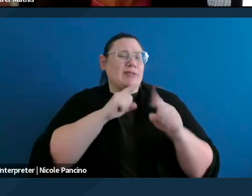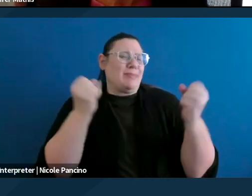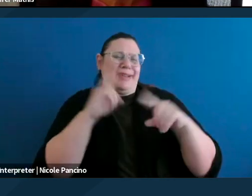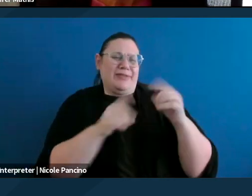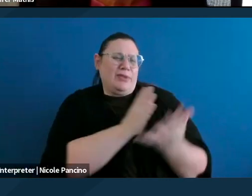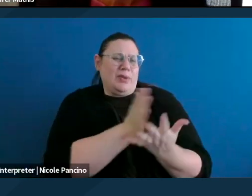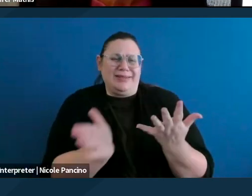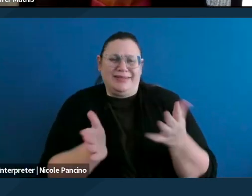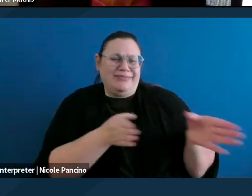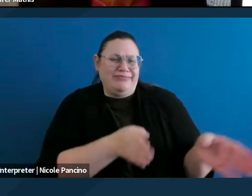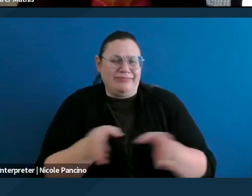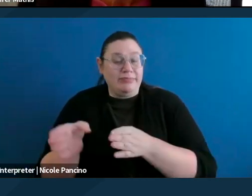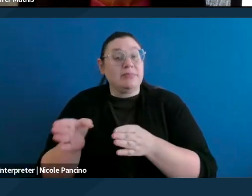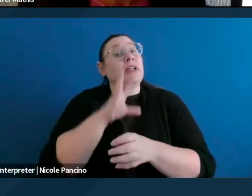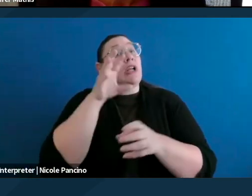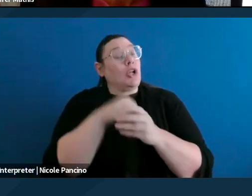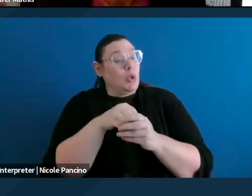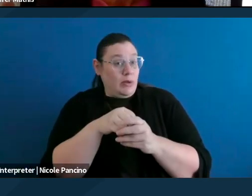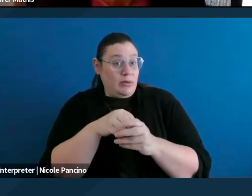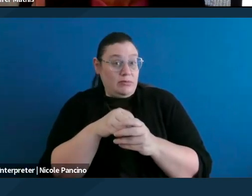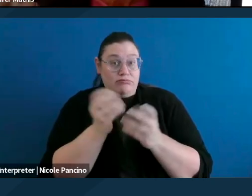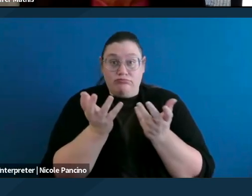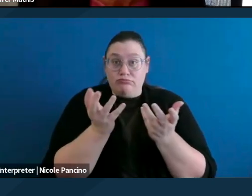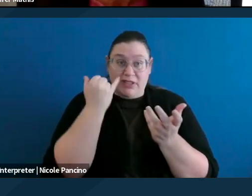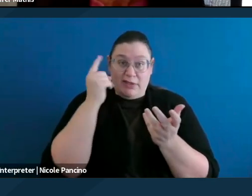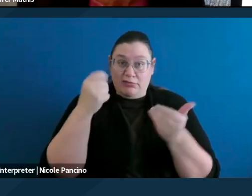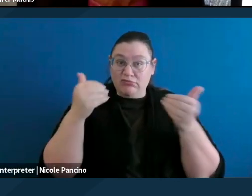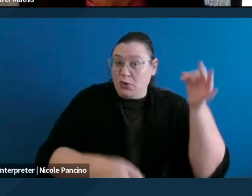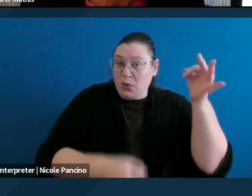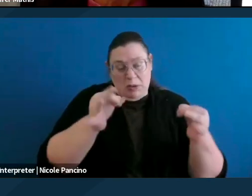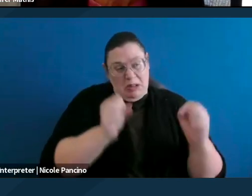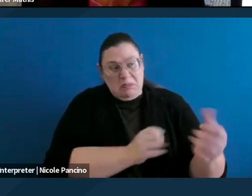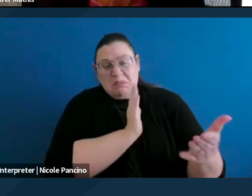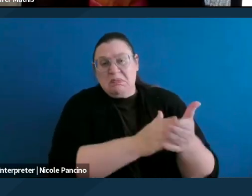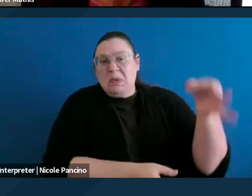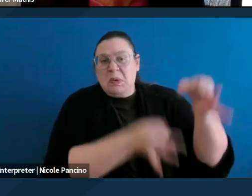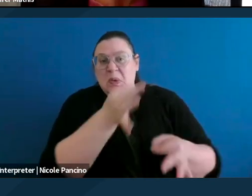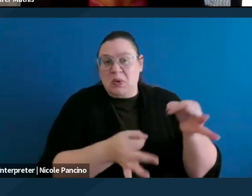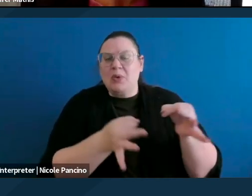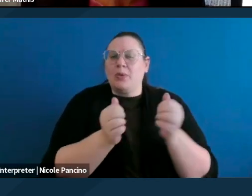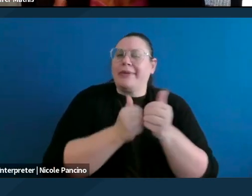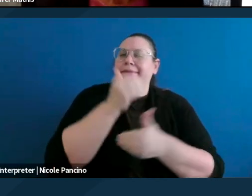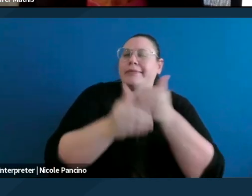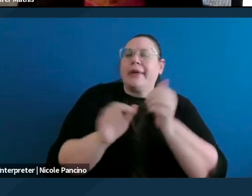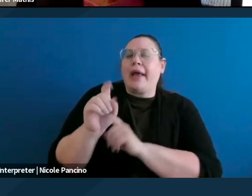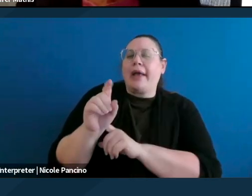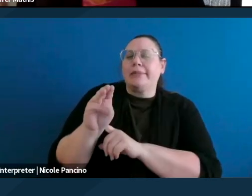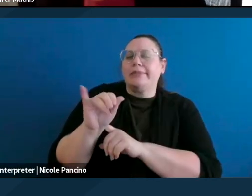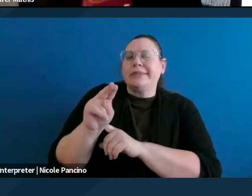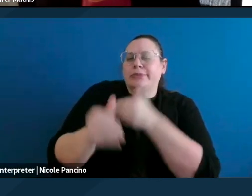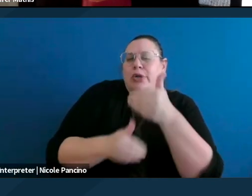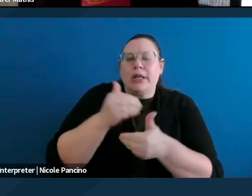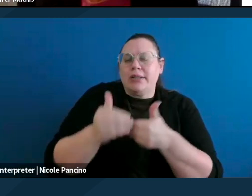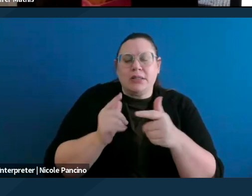including litigating when they need to do that in an administrative process. But mostly